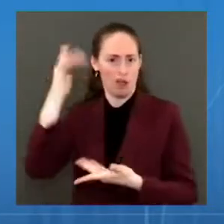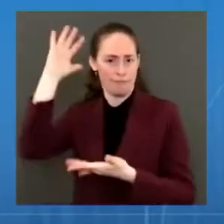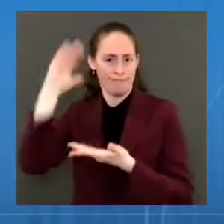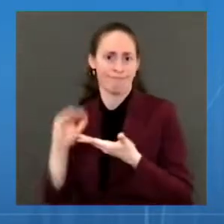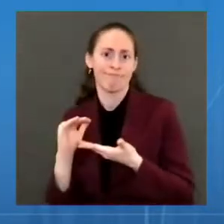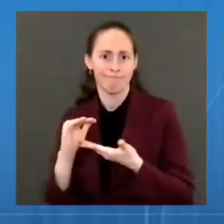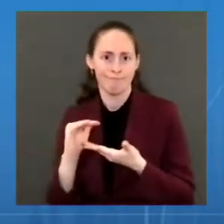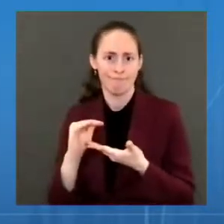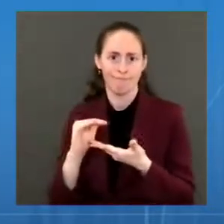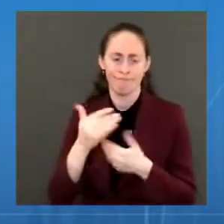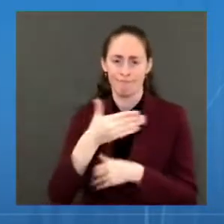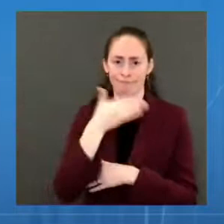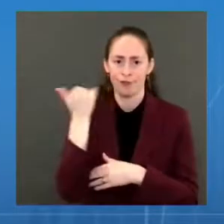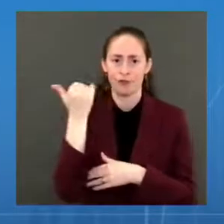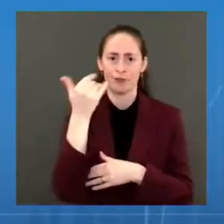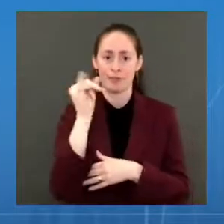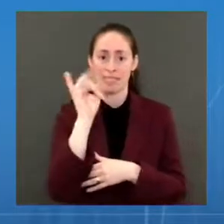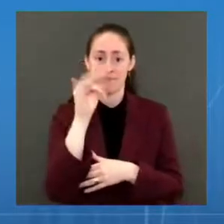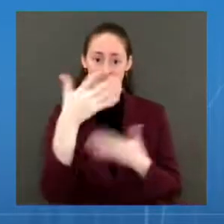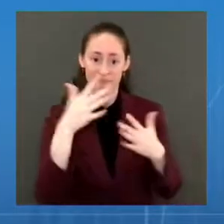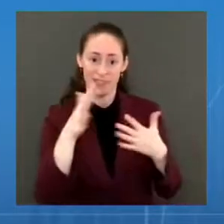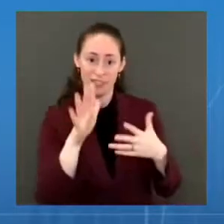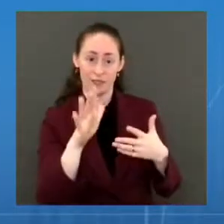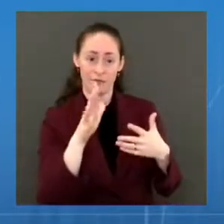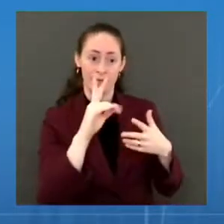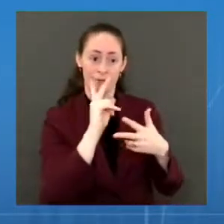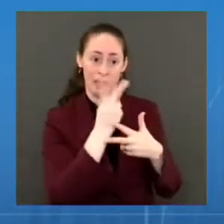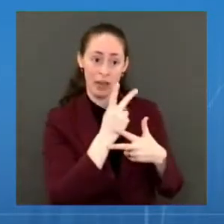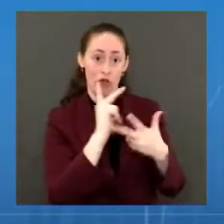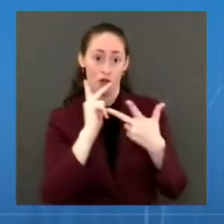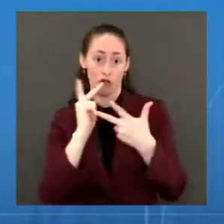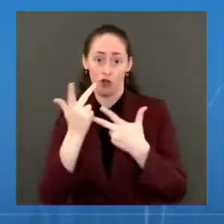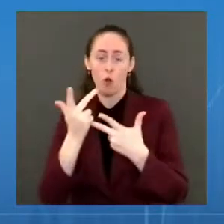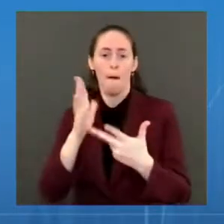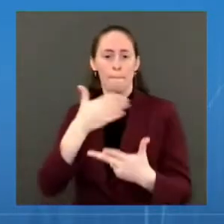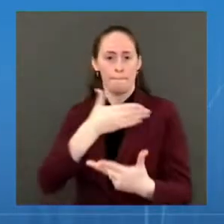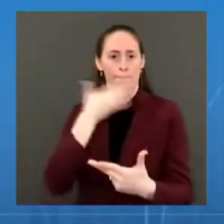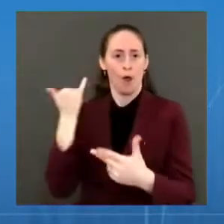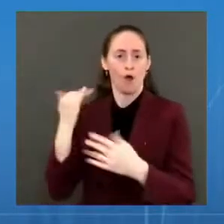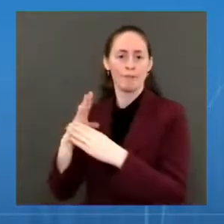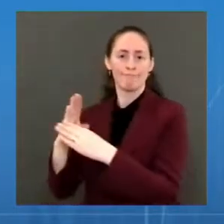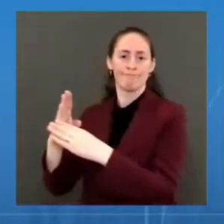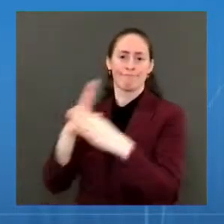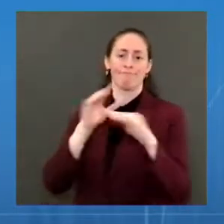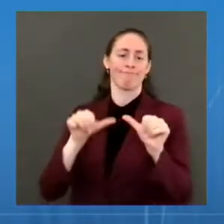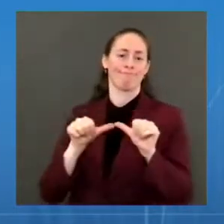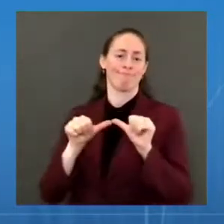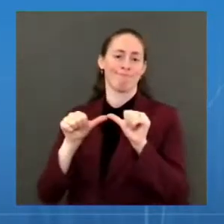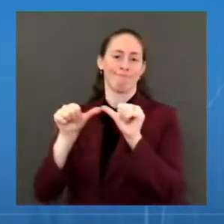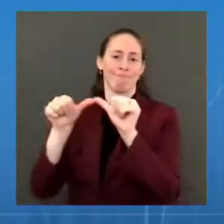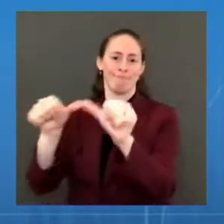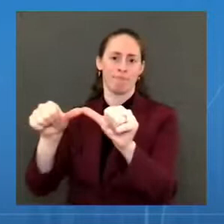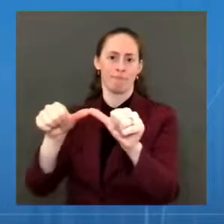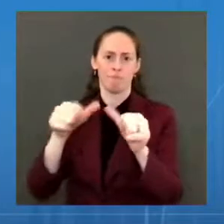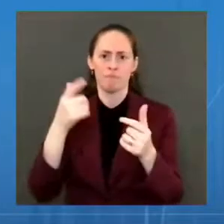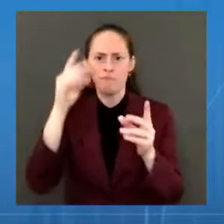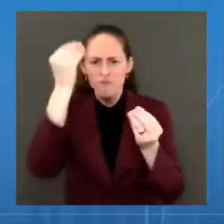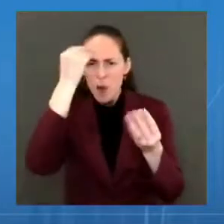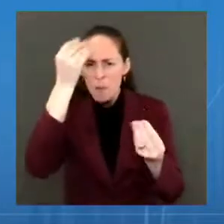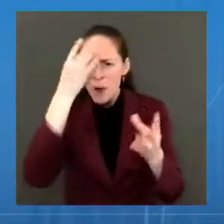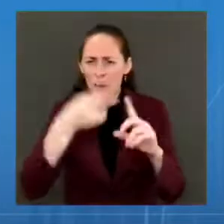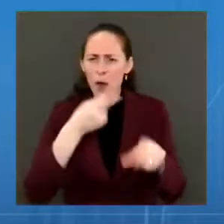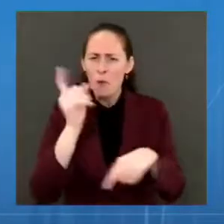primary series. Data from Israel, the UK, Brazil, and now the United States show boosters significantly